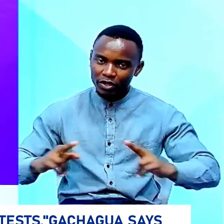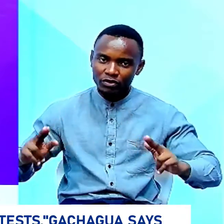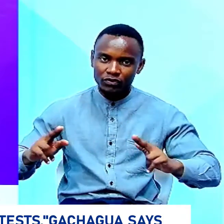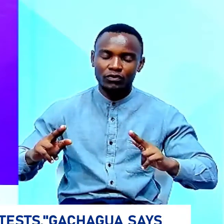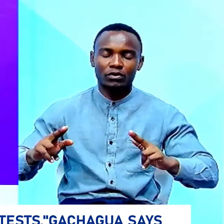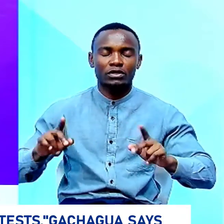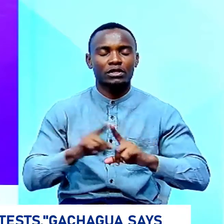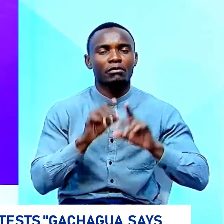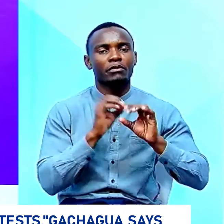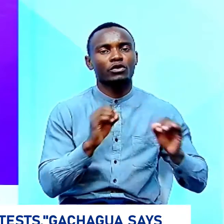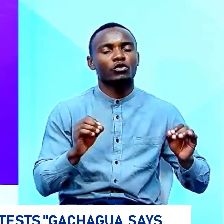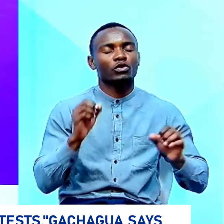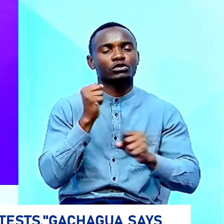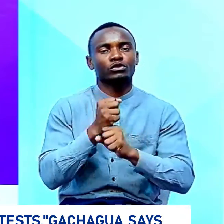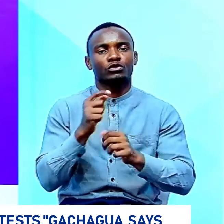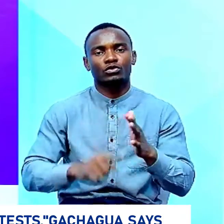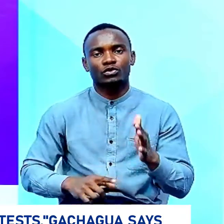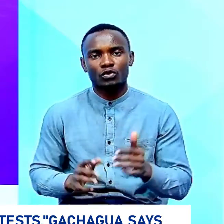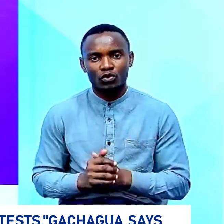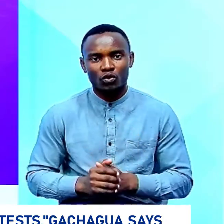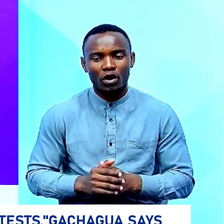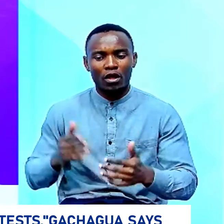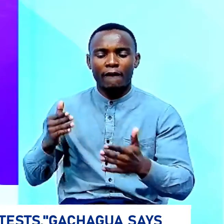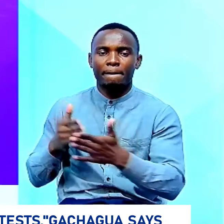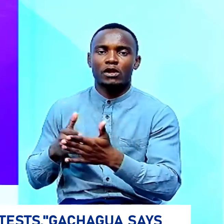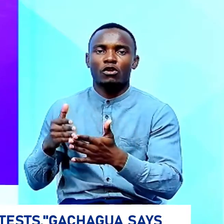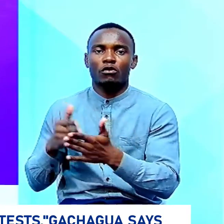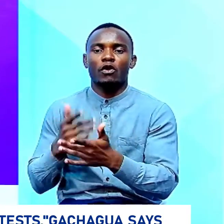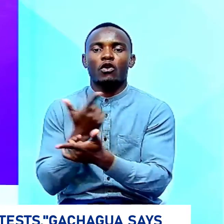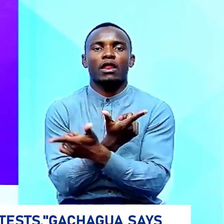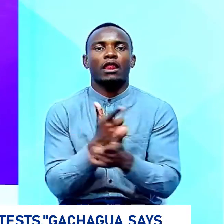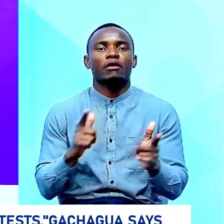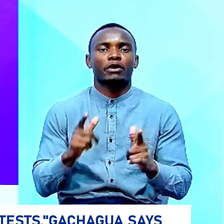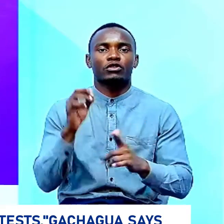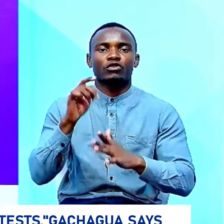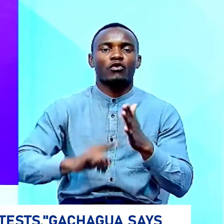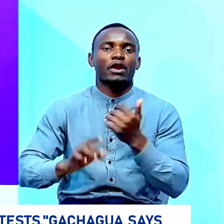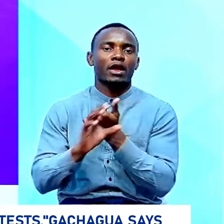one should interfere with liberation of the country.